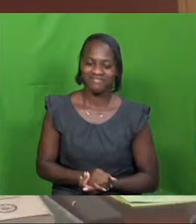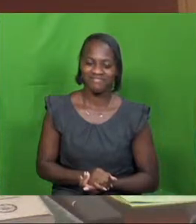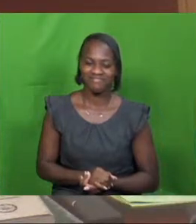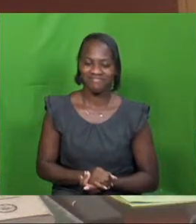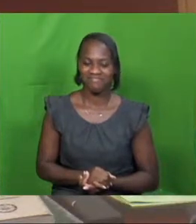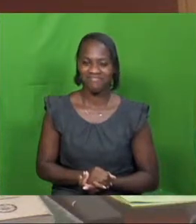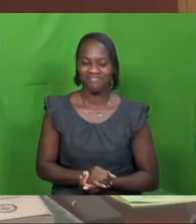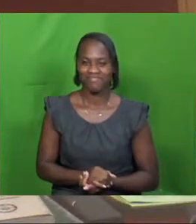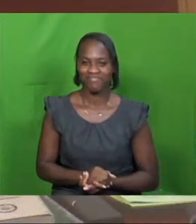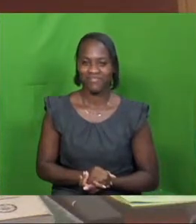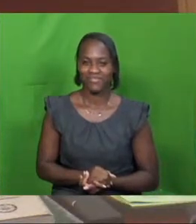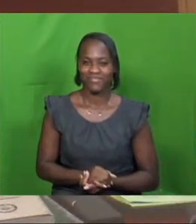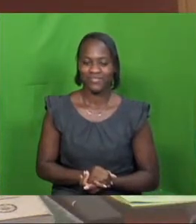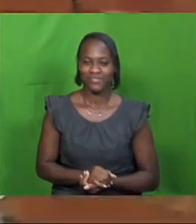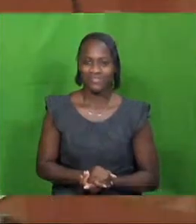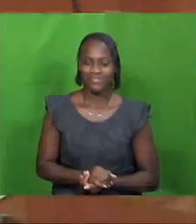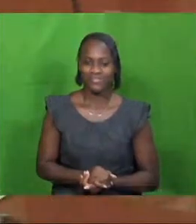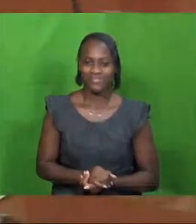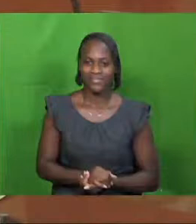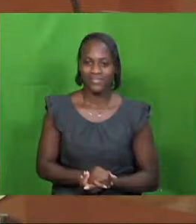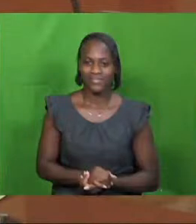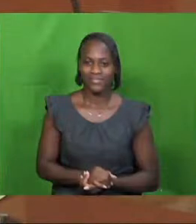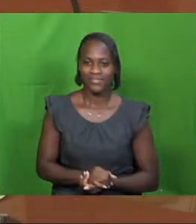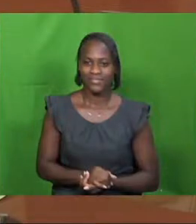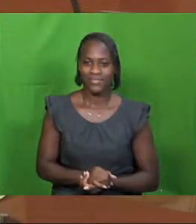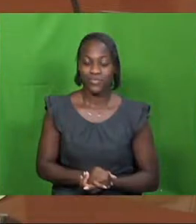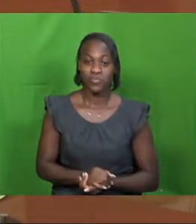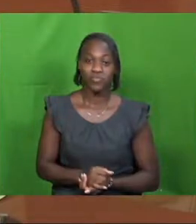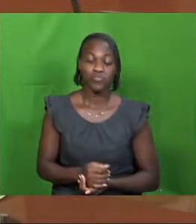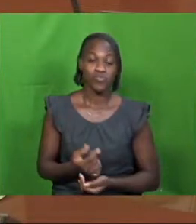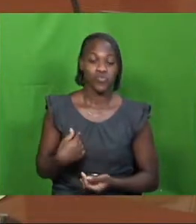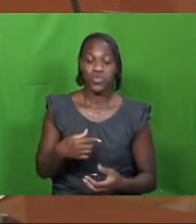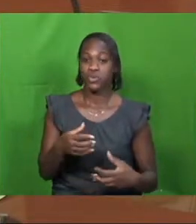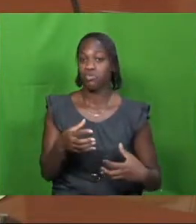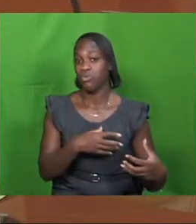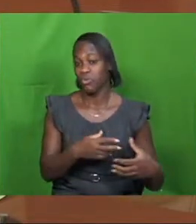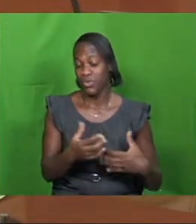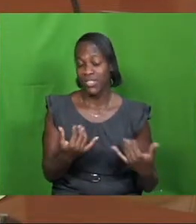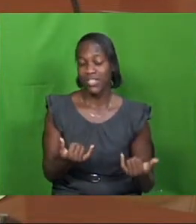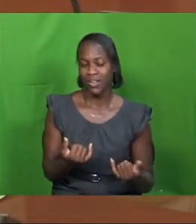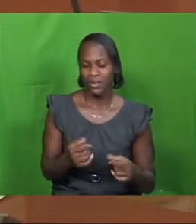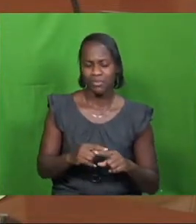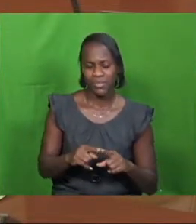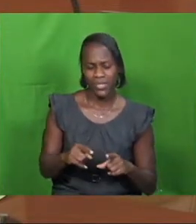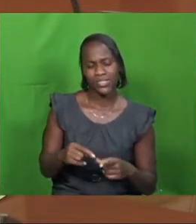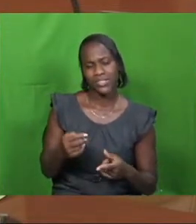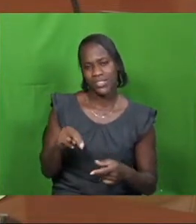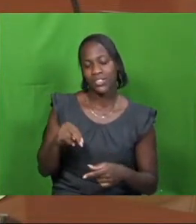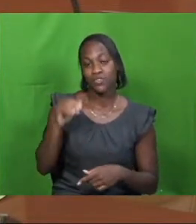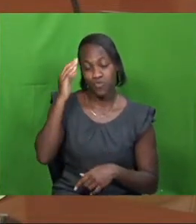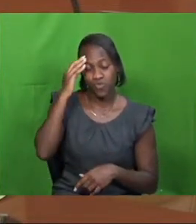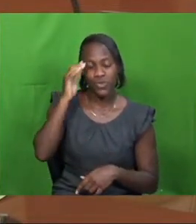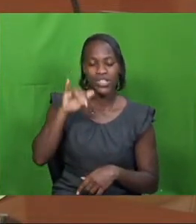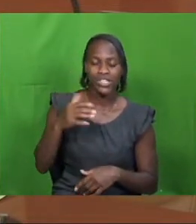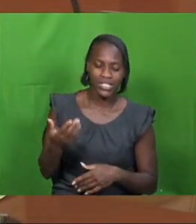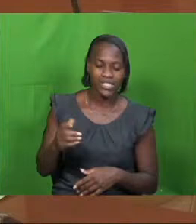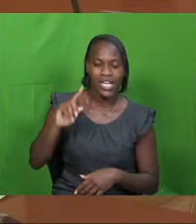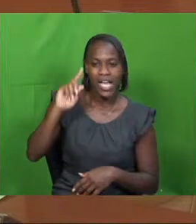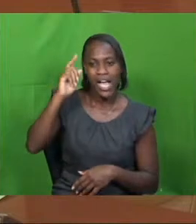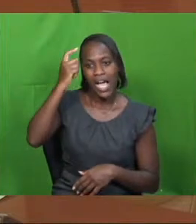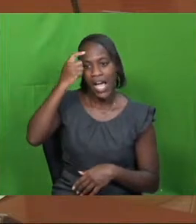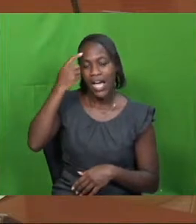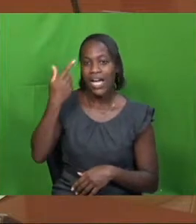Speaker, while we are lamenting, we also need to concede that the government has also shown an attitude